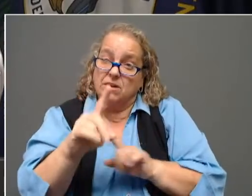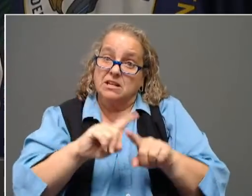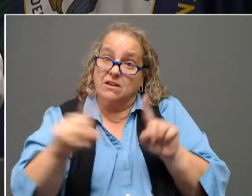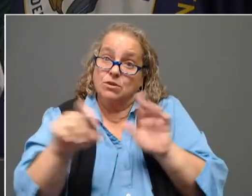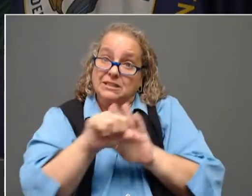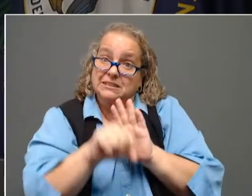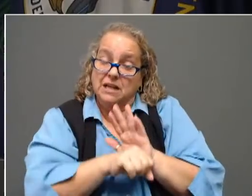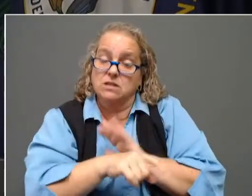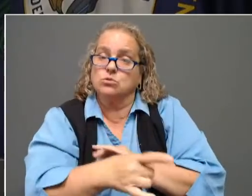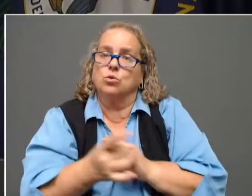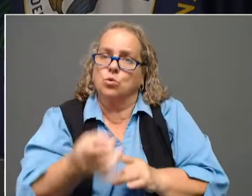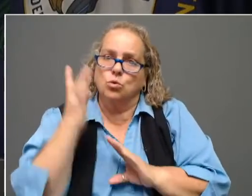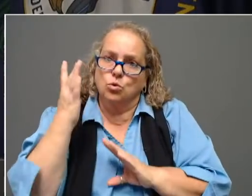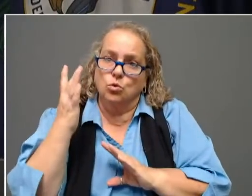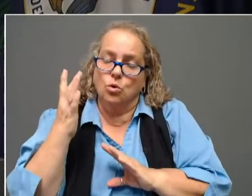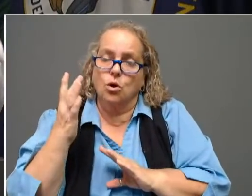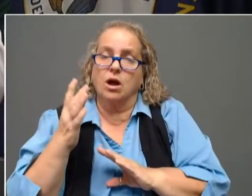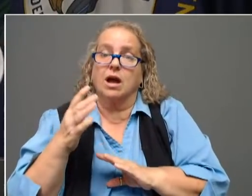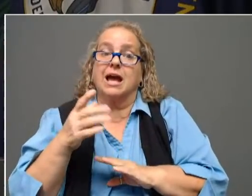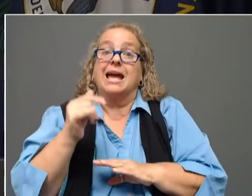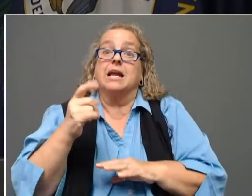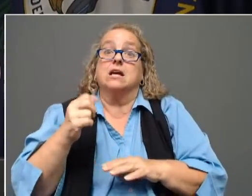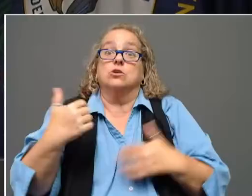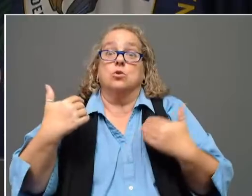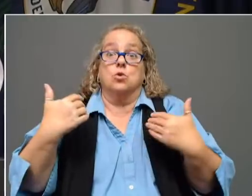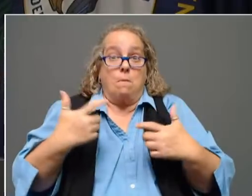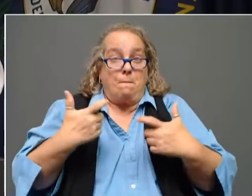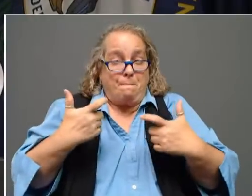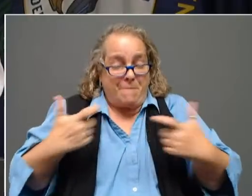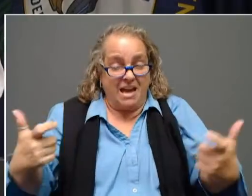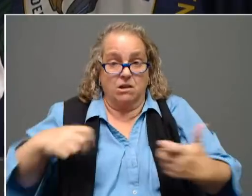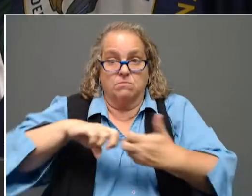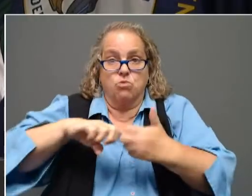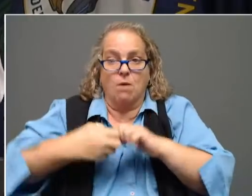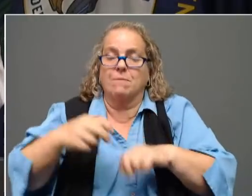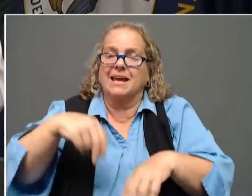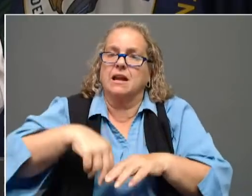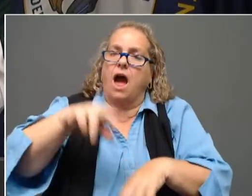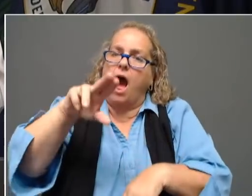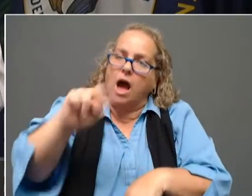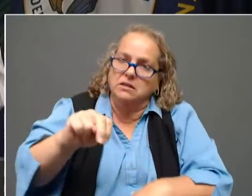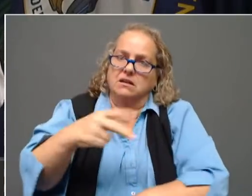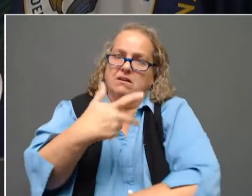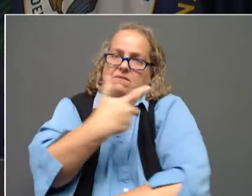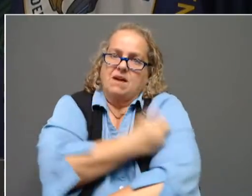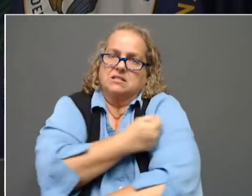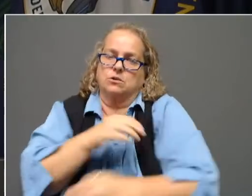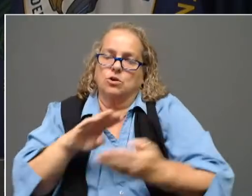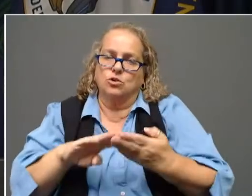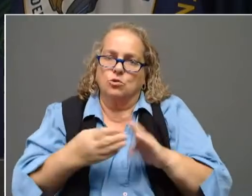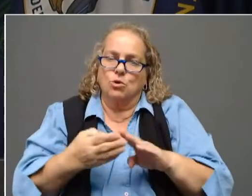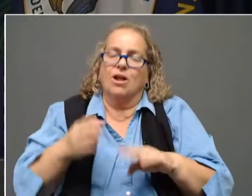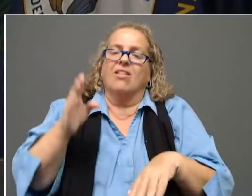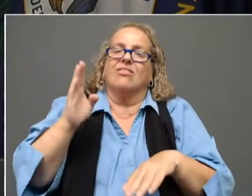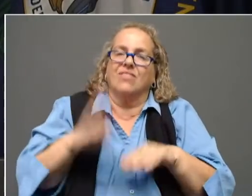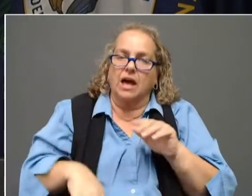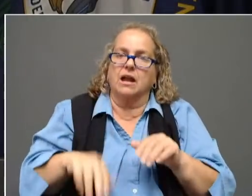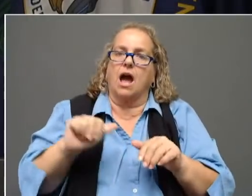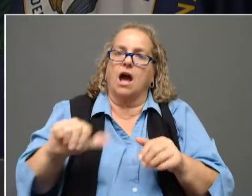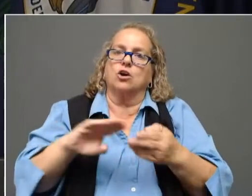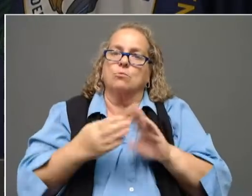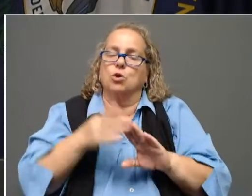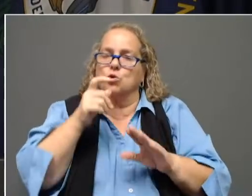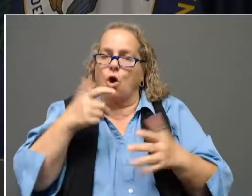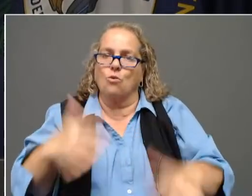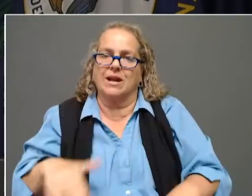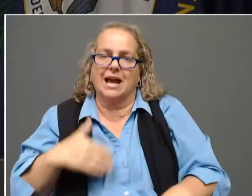is a problem in an unvaccinated community, much, much, much more so than a vaccinated community. I would sure hope